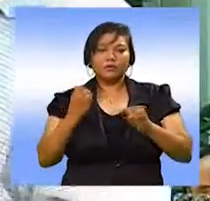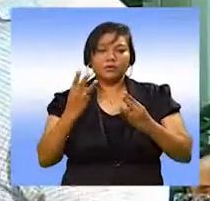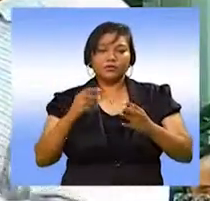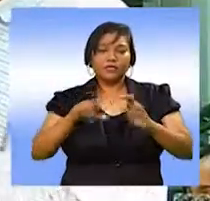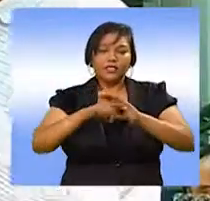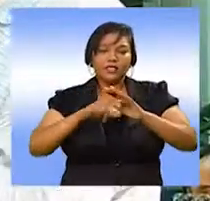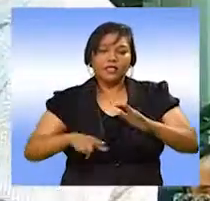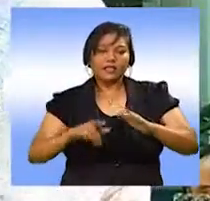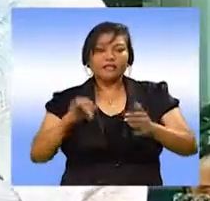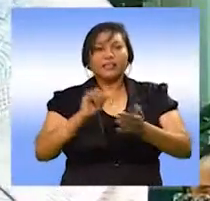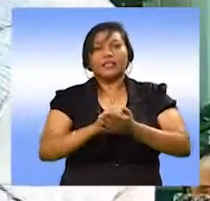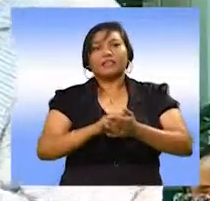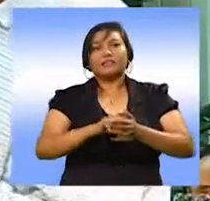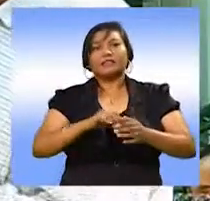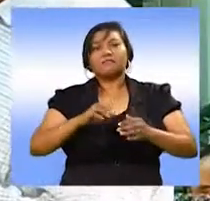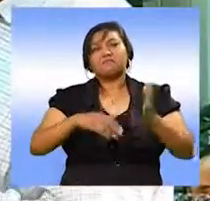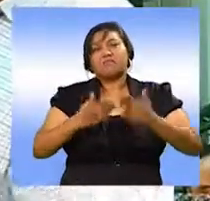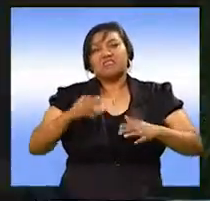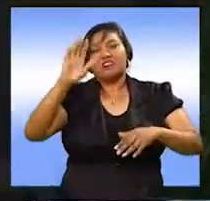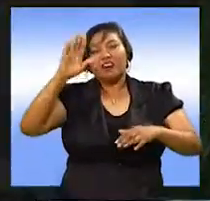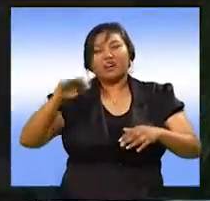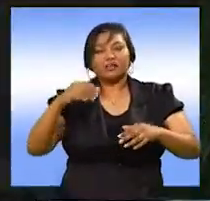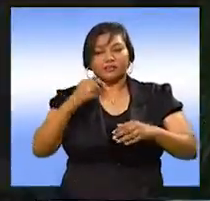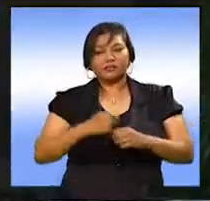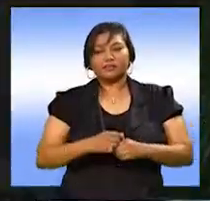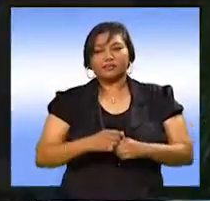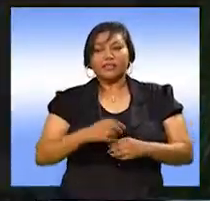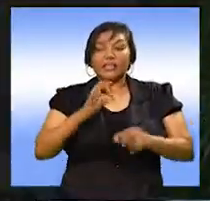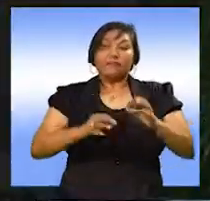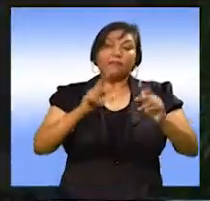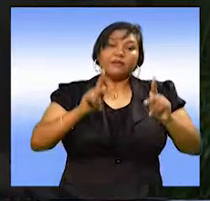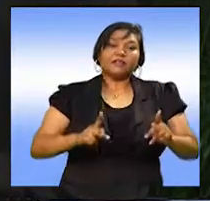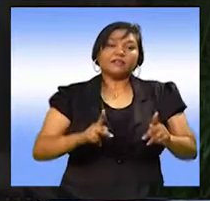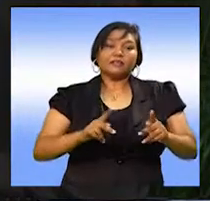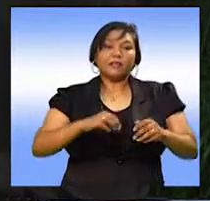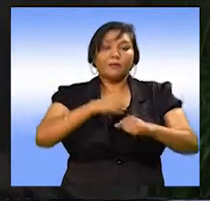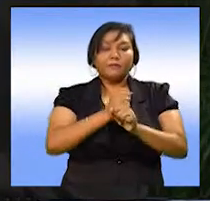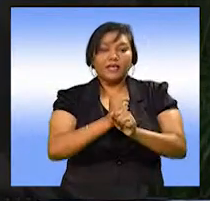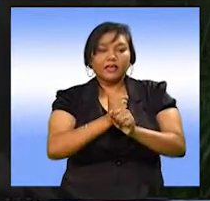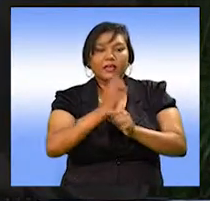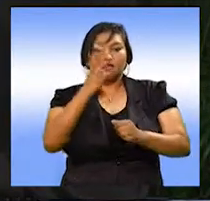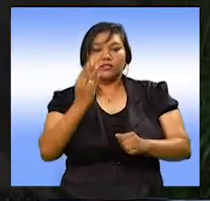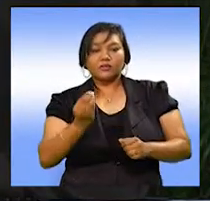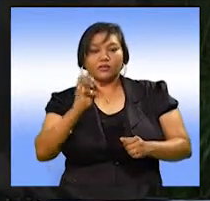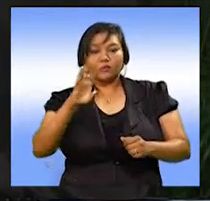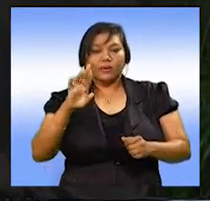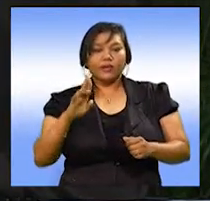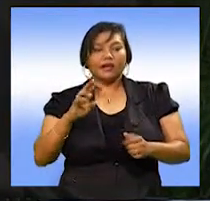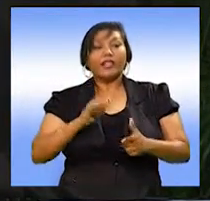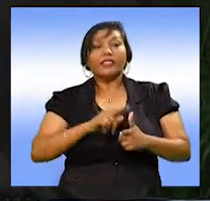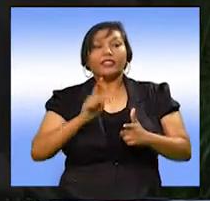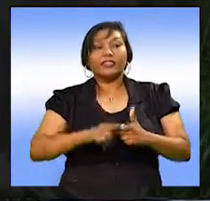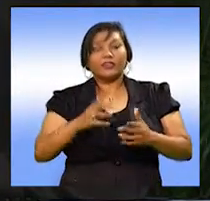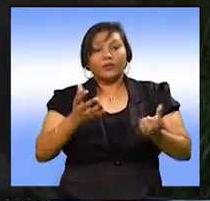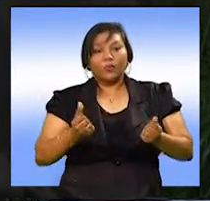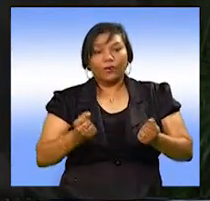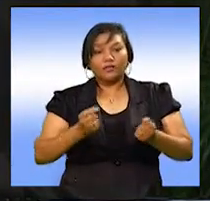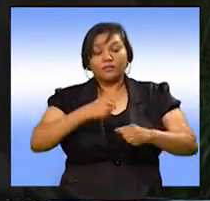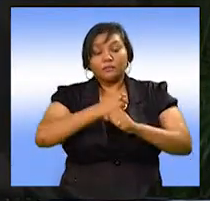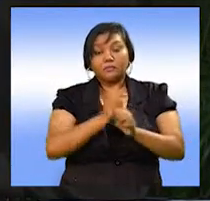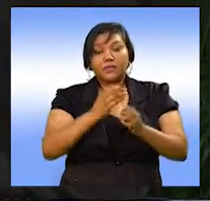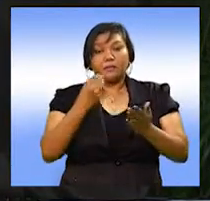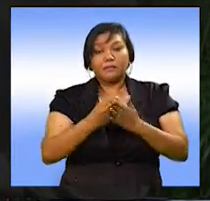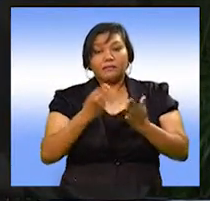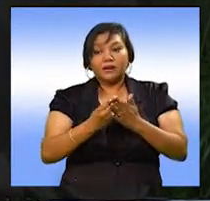you consume in the original all the time. If somebody writes software, you'll try and, in industry